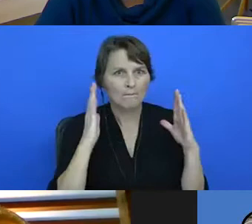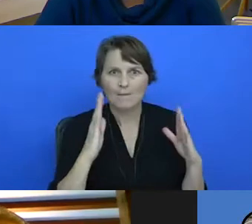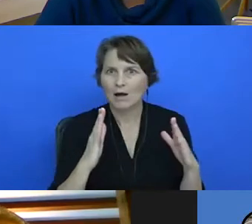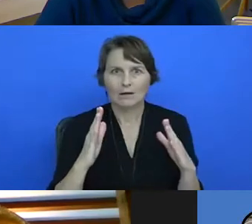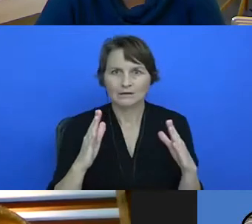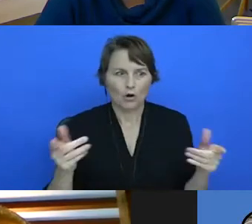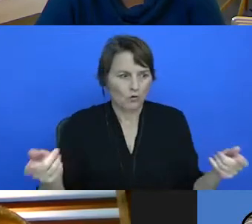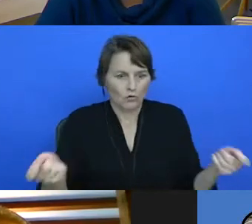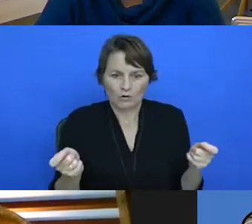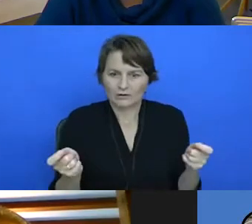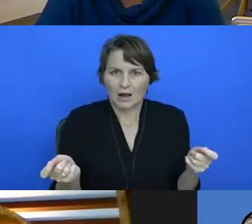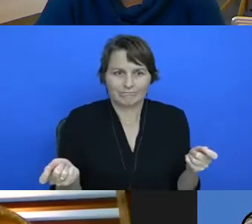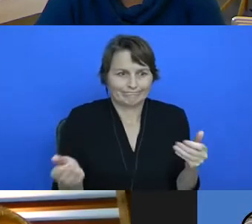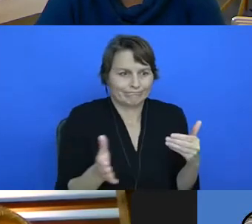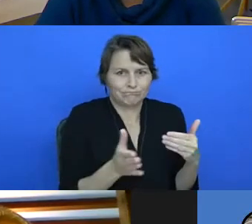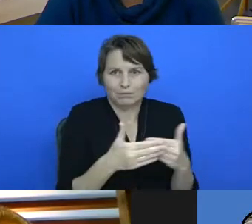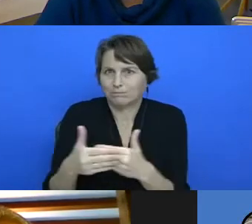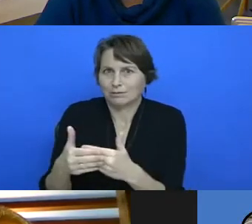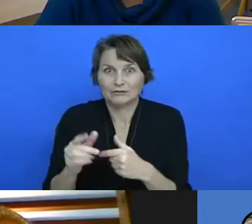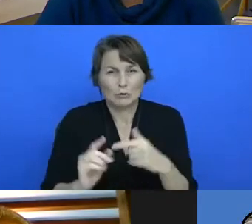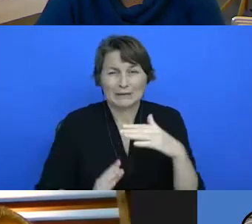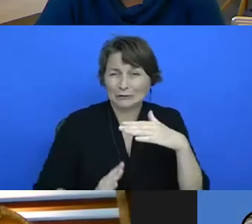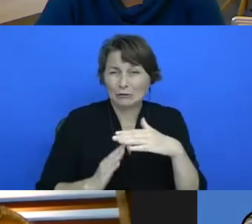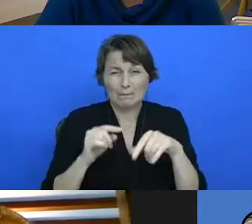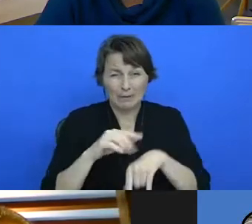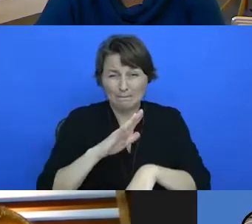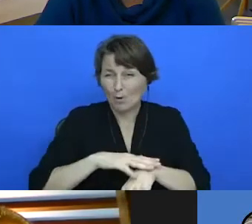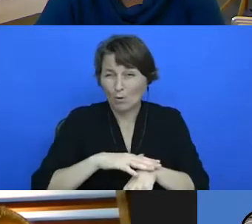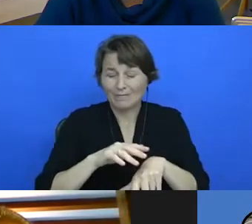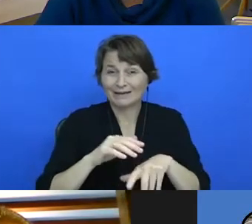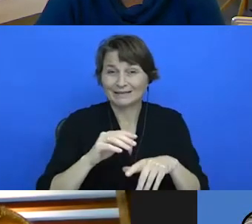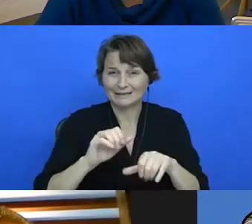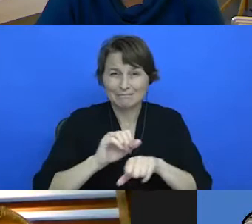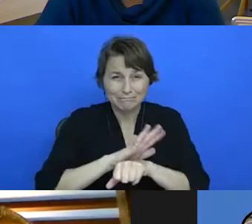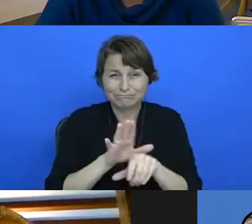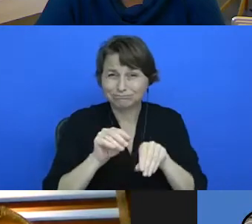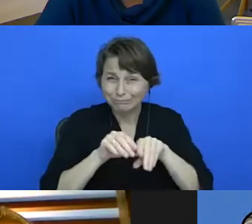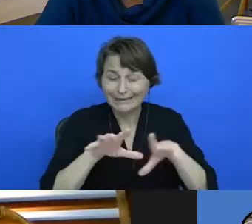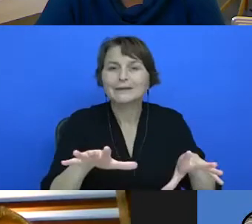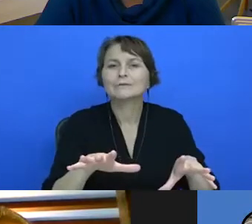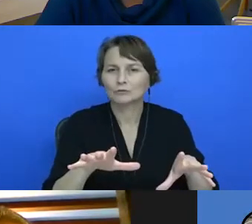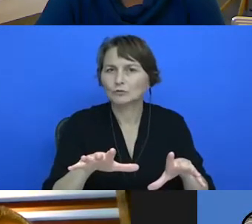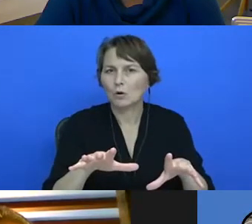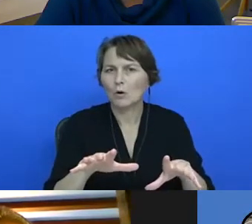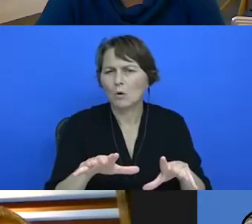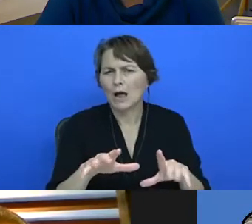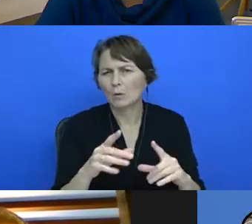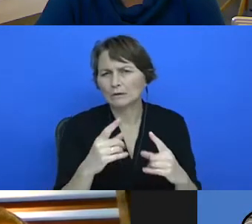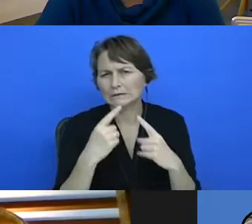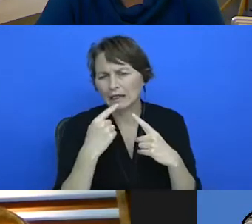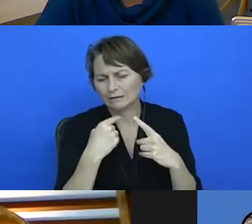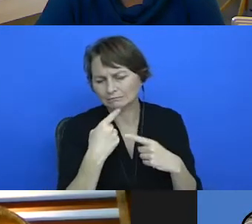moment of the pandemic. So that will play a role for everything else I'll tell you about with regard